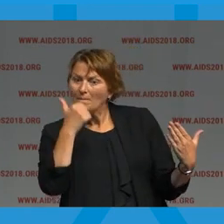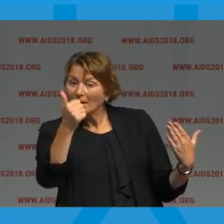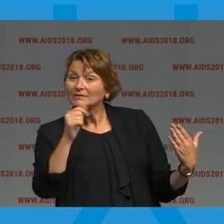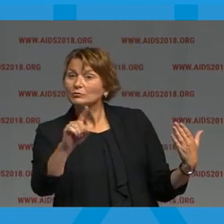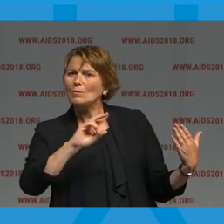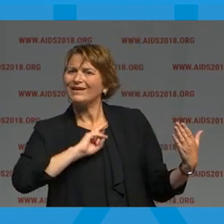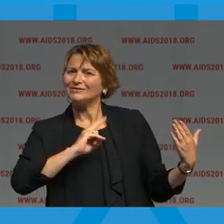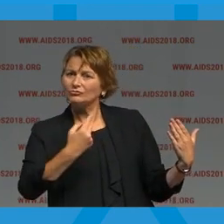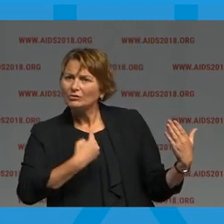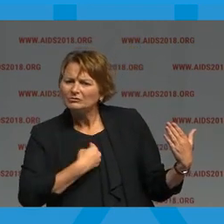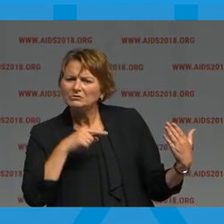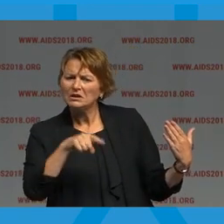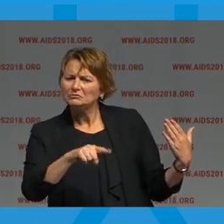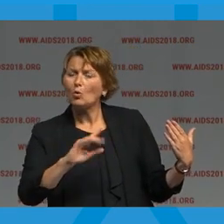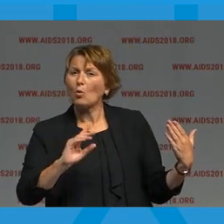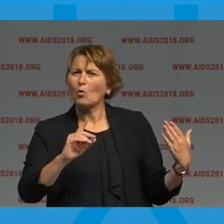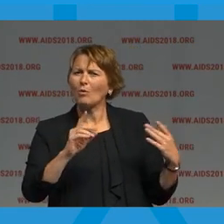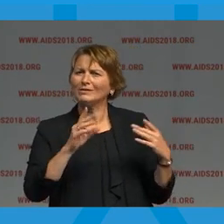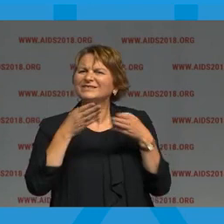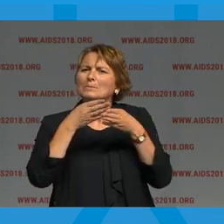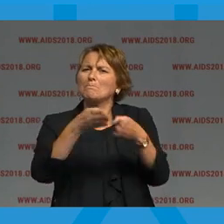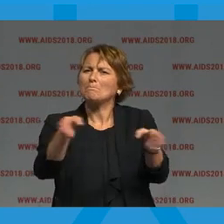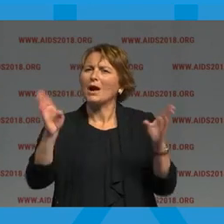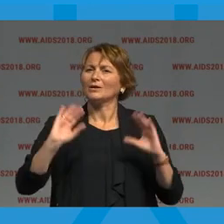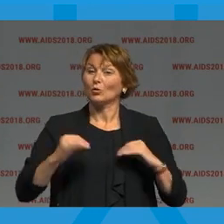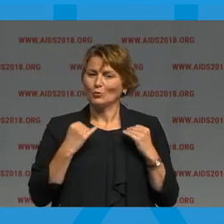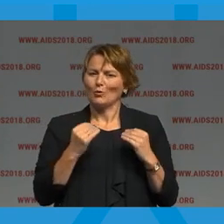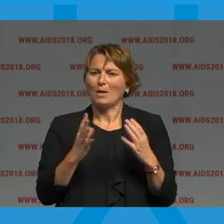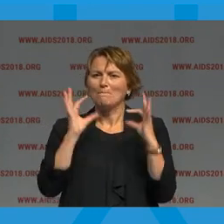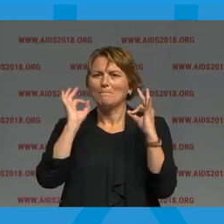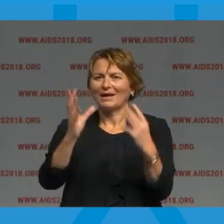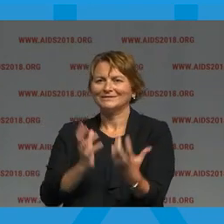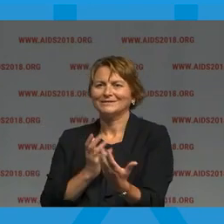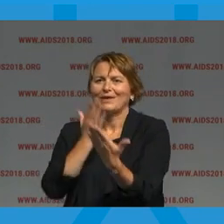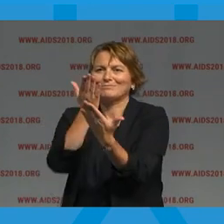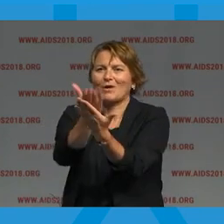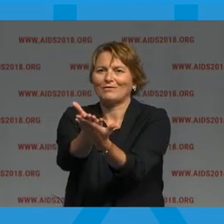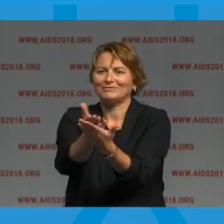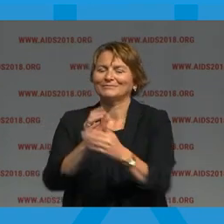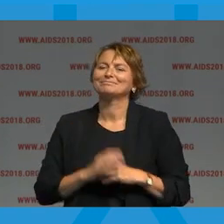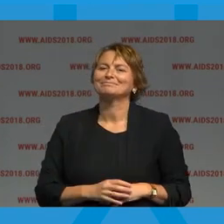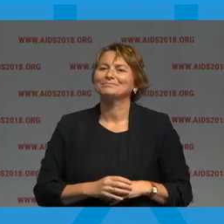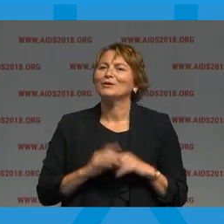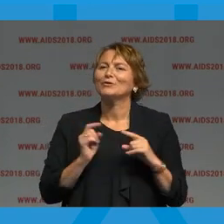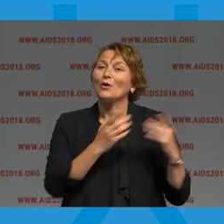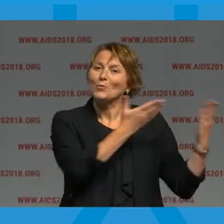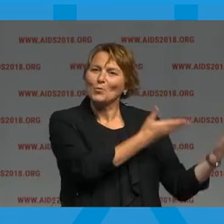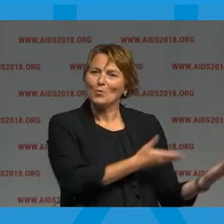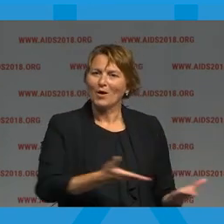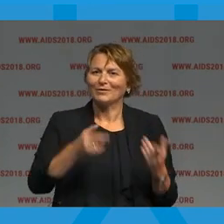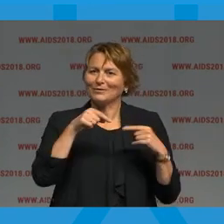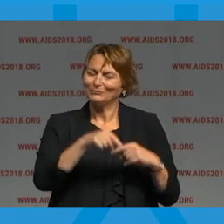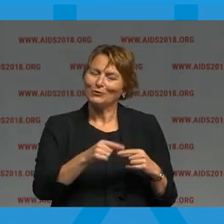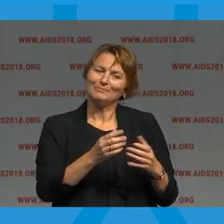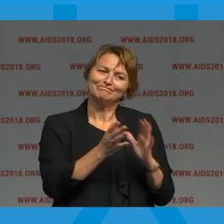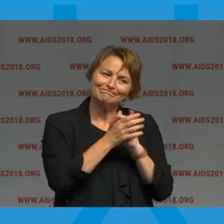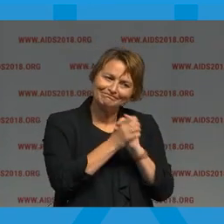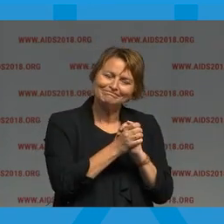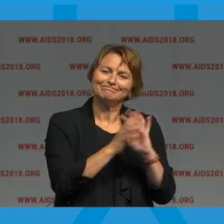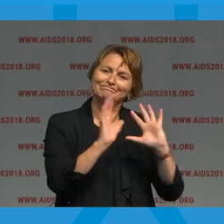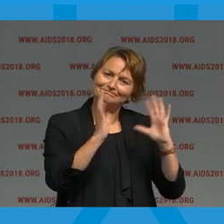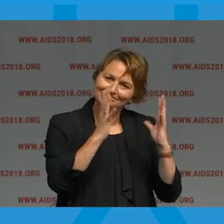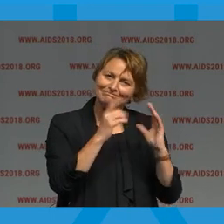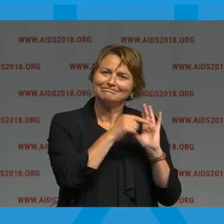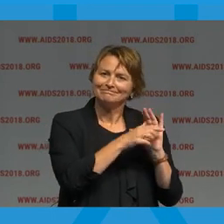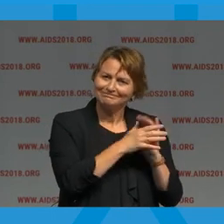spectrum youth and young adults. So first of all, I'd just like to welcome Leah to the stage and give my congratulations to